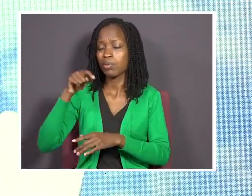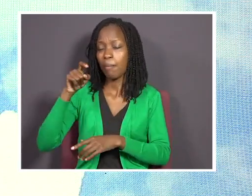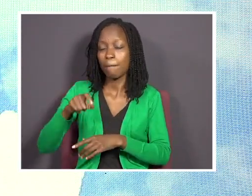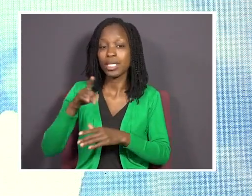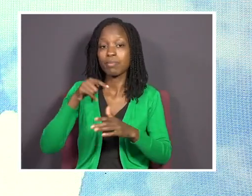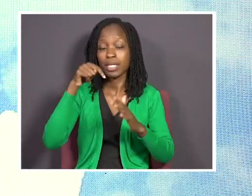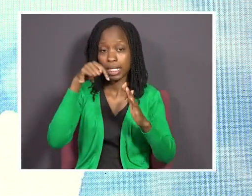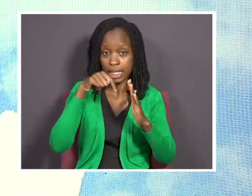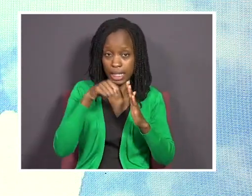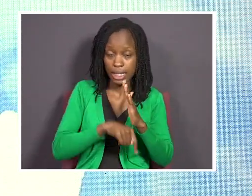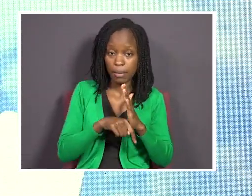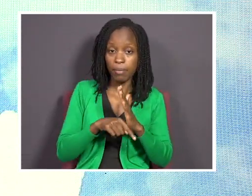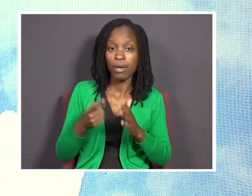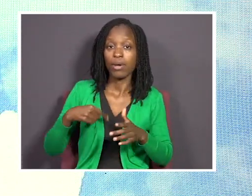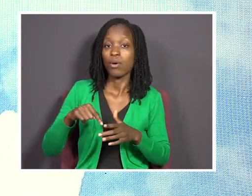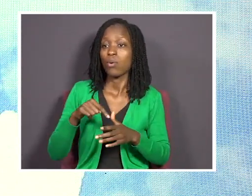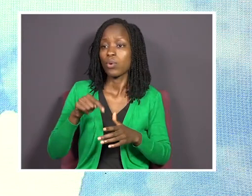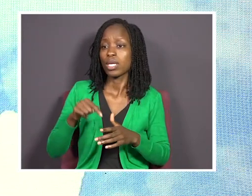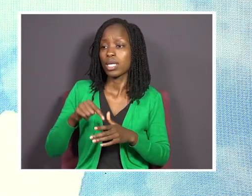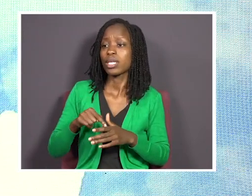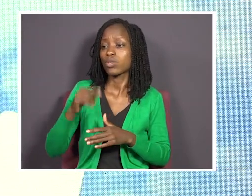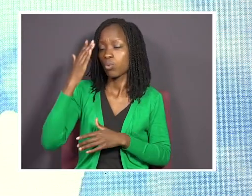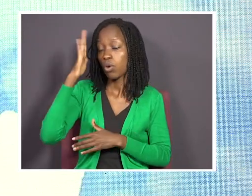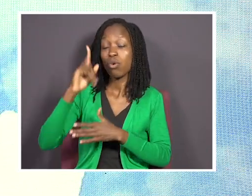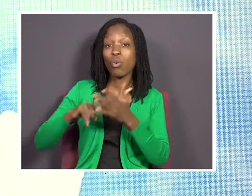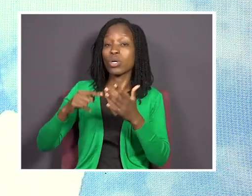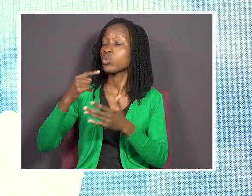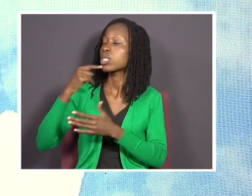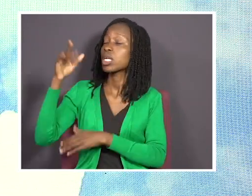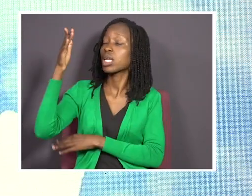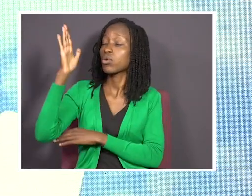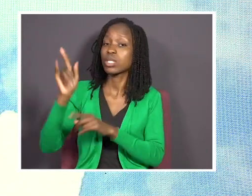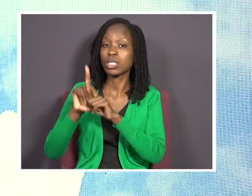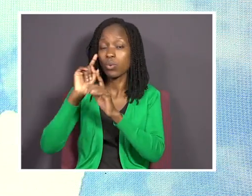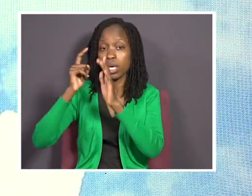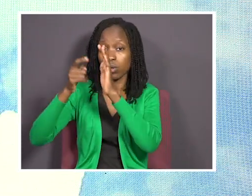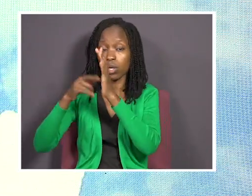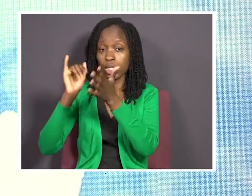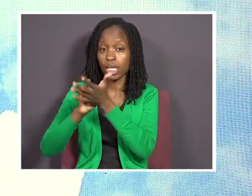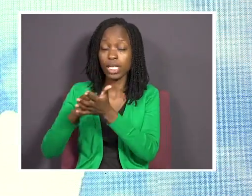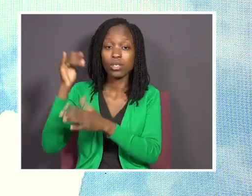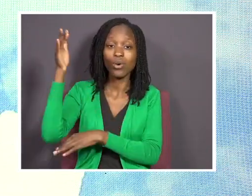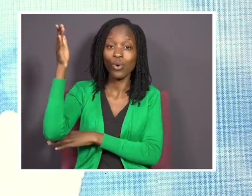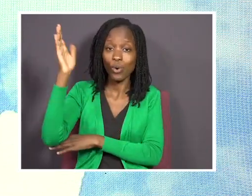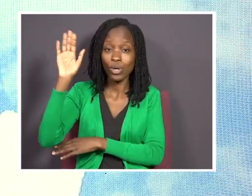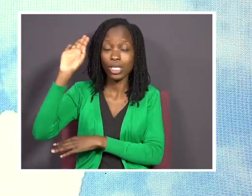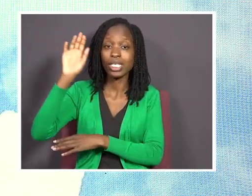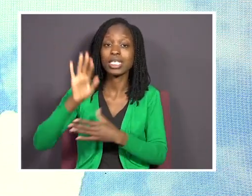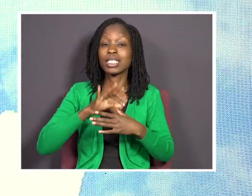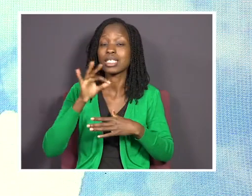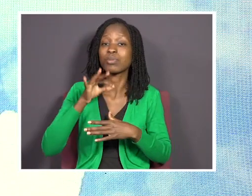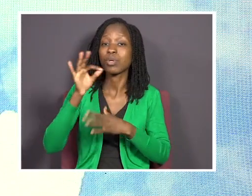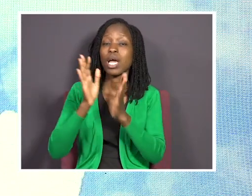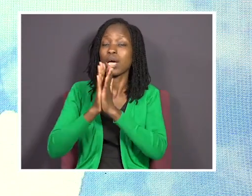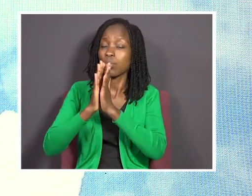is meant. We are conscious of what we are saying, and we are recognizing that God is spirit, and we